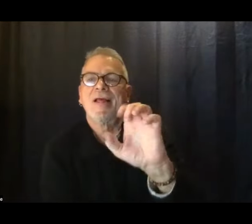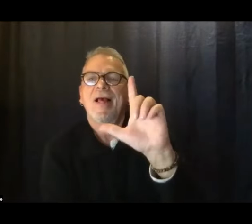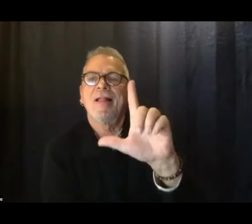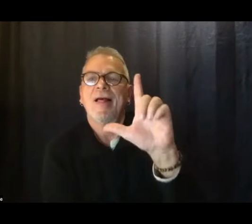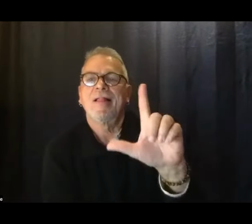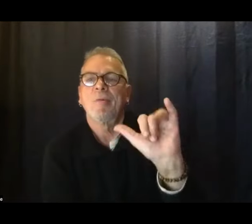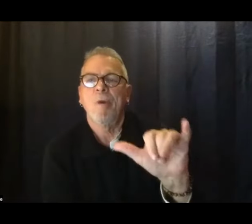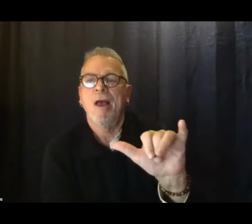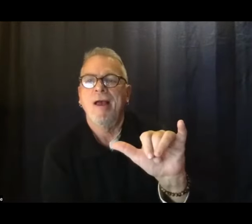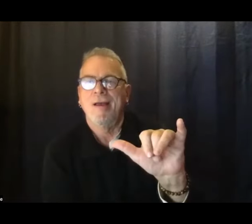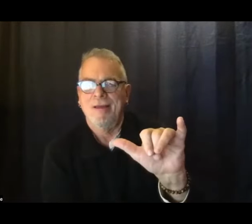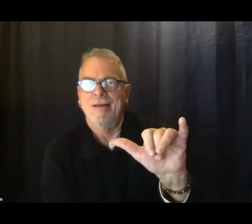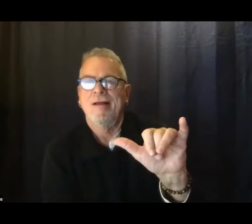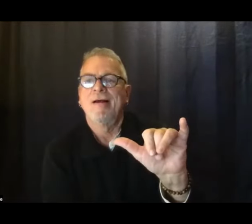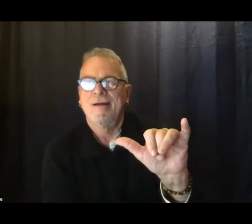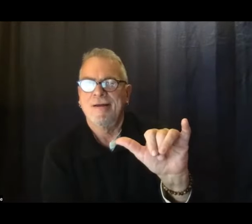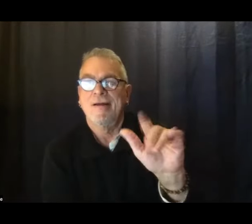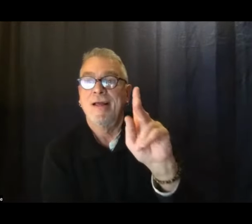Now, there are ways of doing it without it.